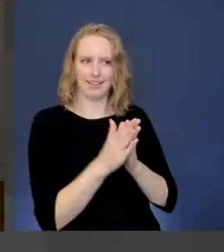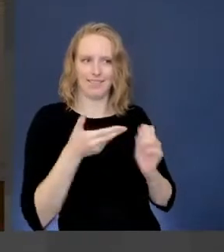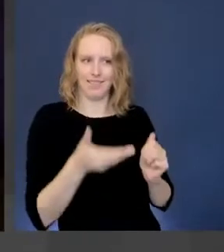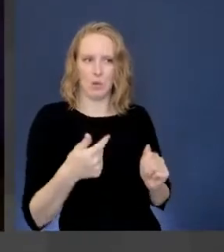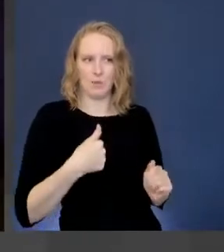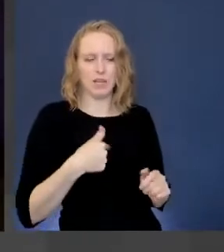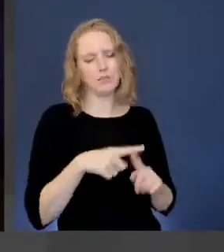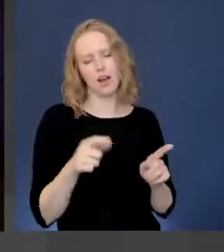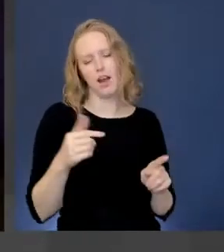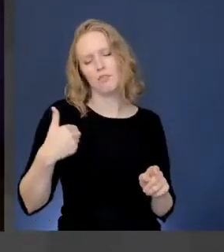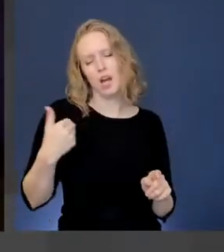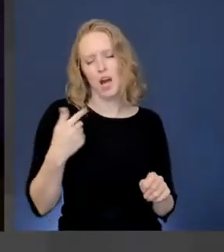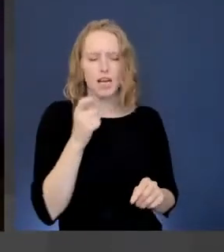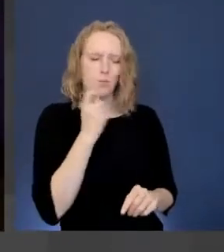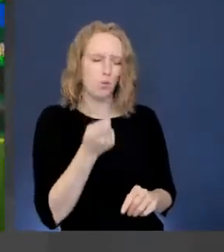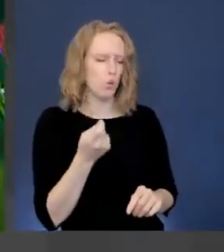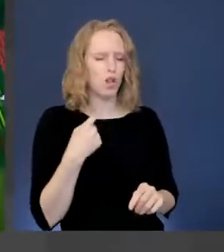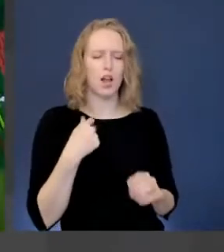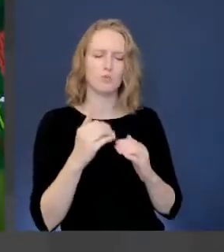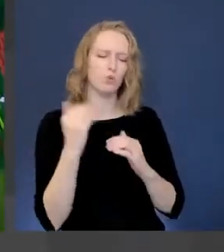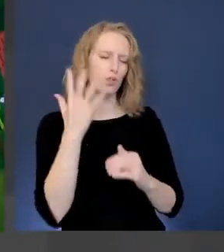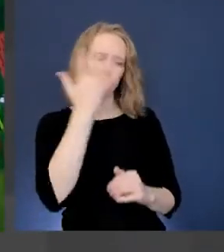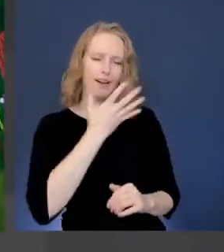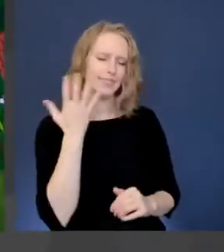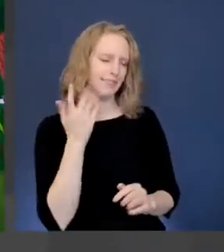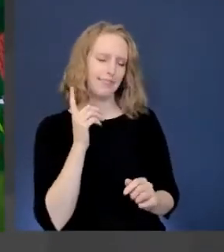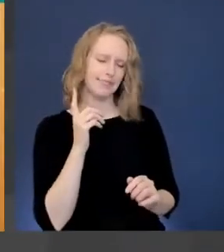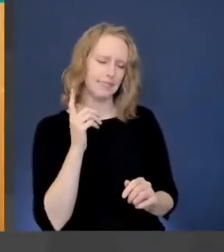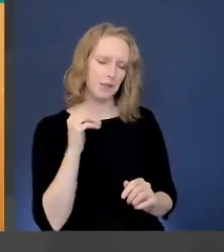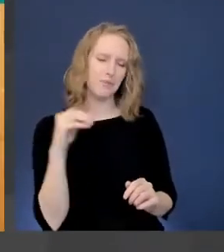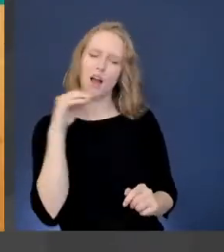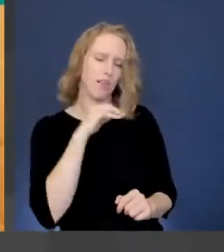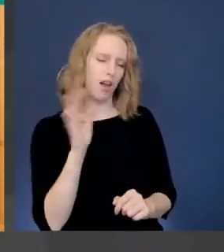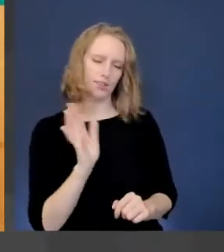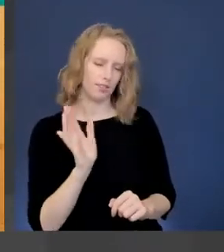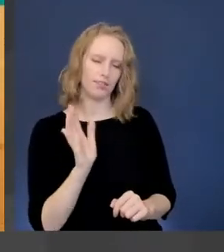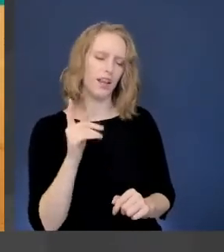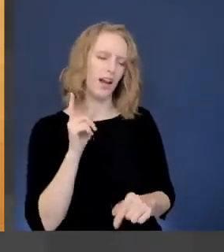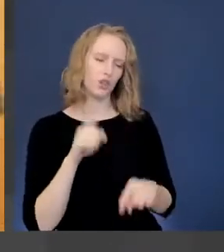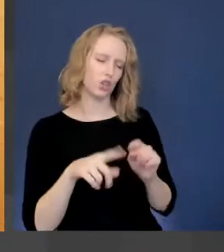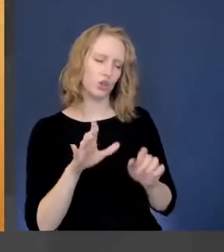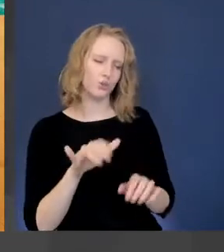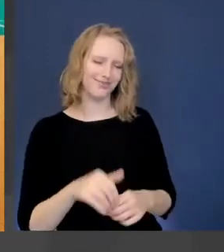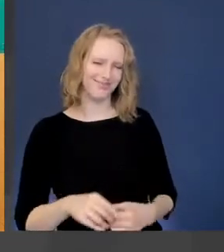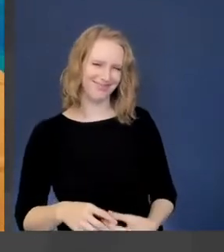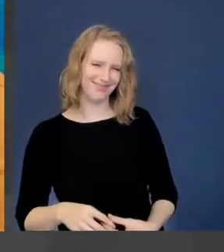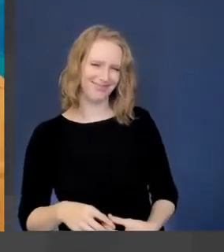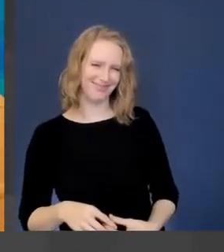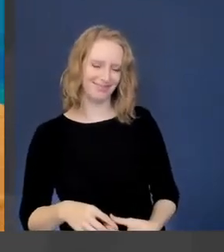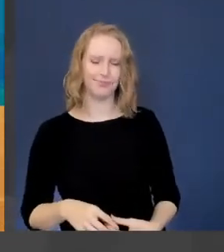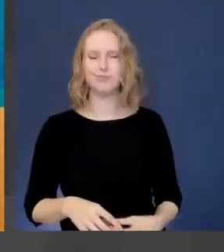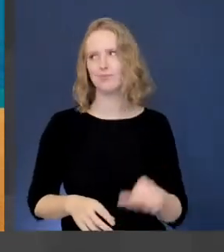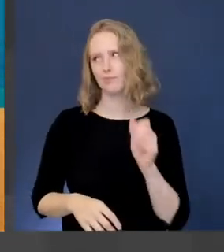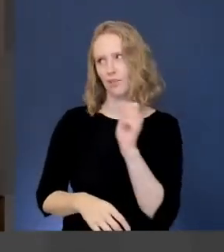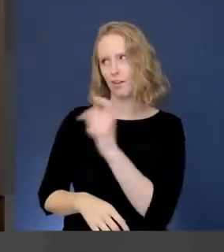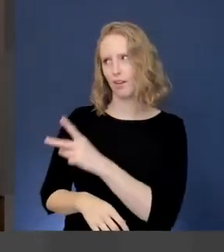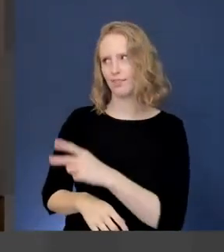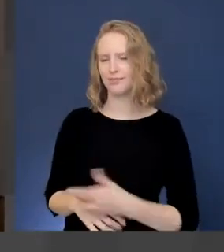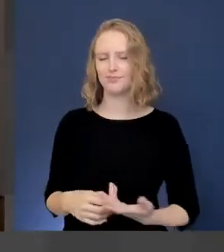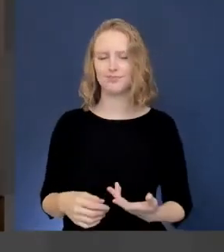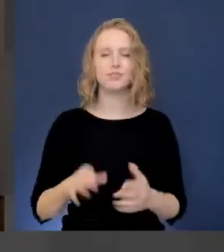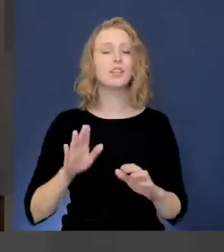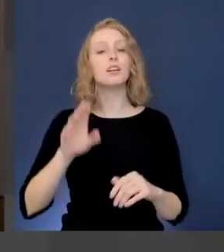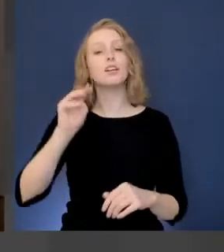lying. Okay. With so much happening in the world of Minecraft, it can be easy to lose track.